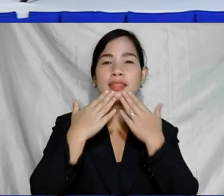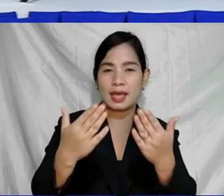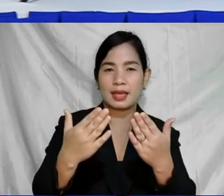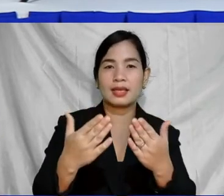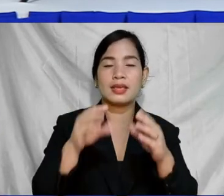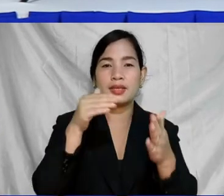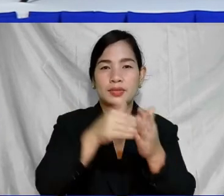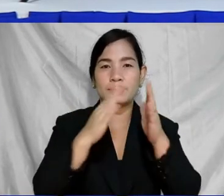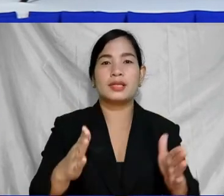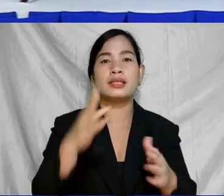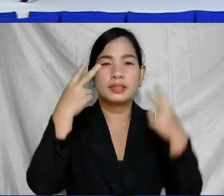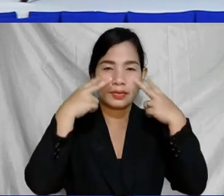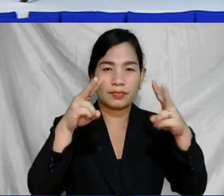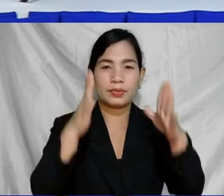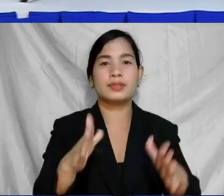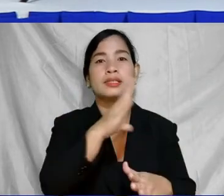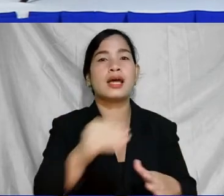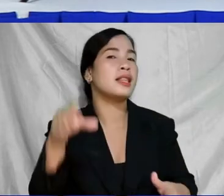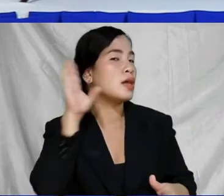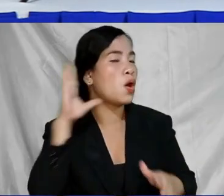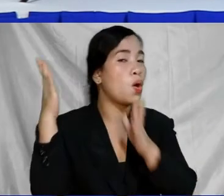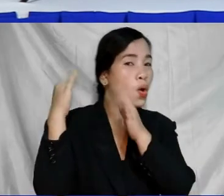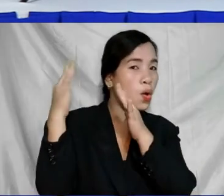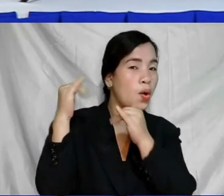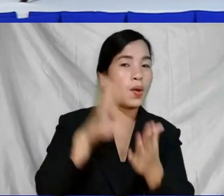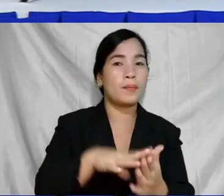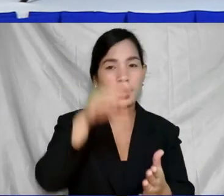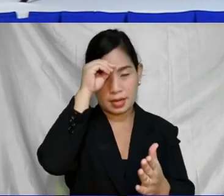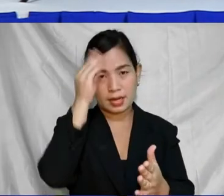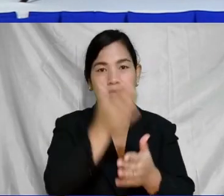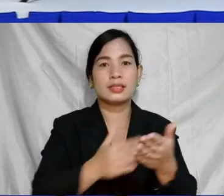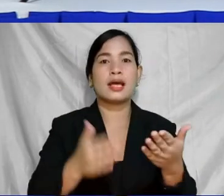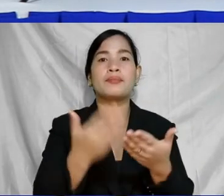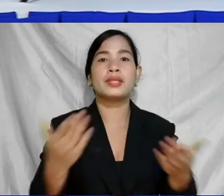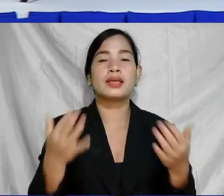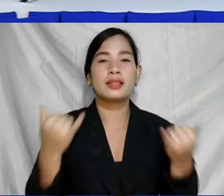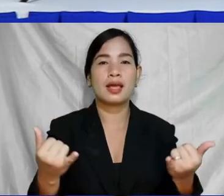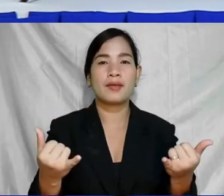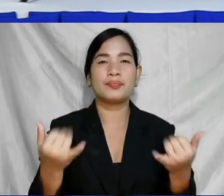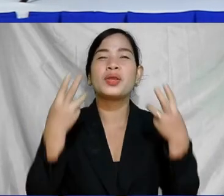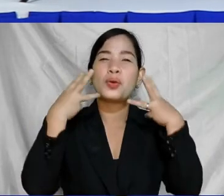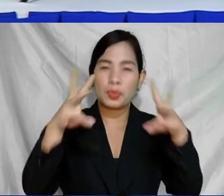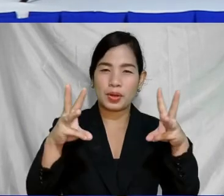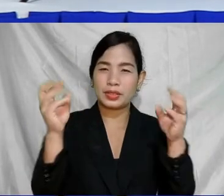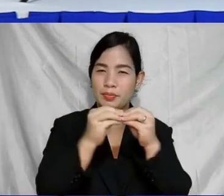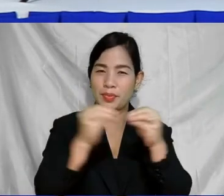and listeners. I hope you've learned something today. Stay tuned for more